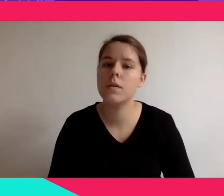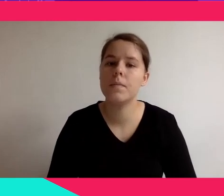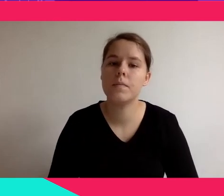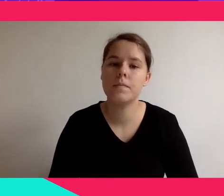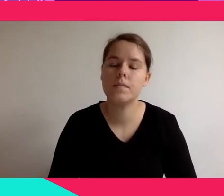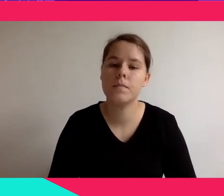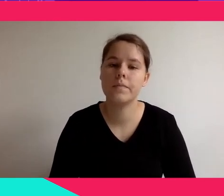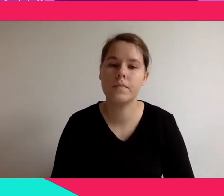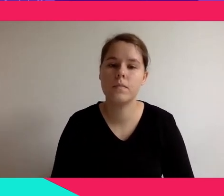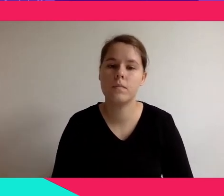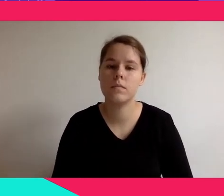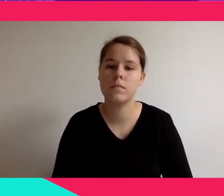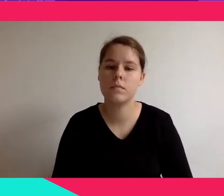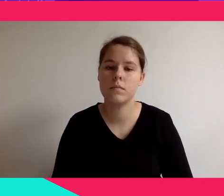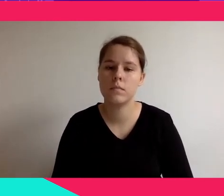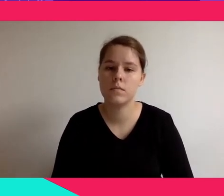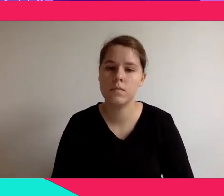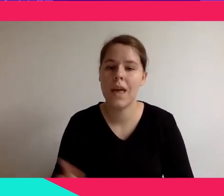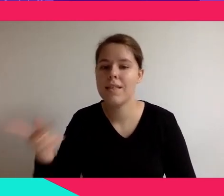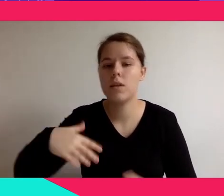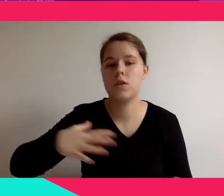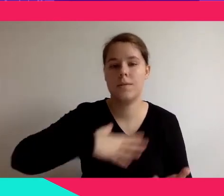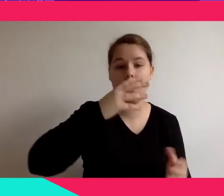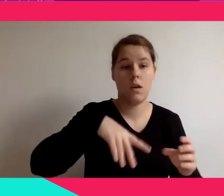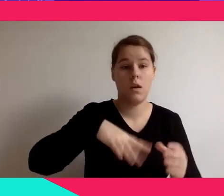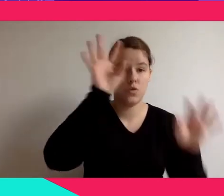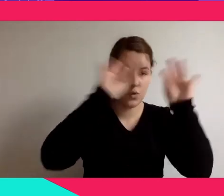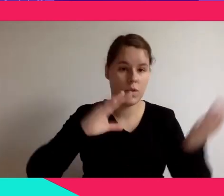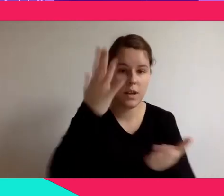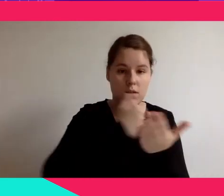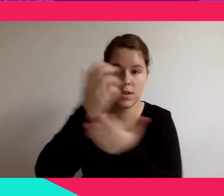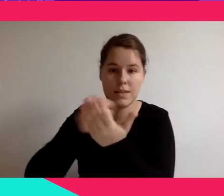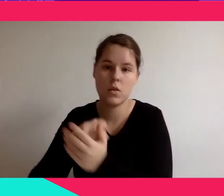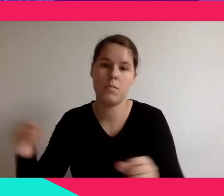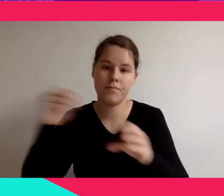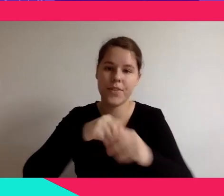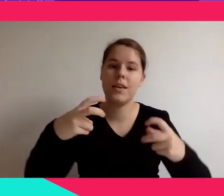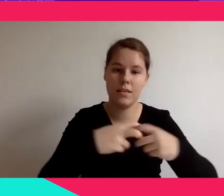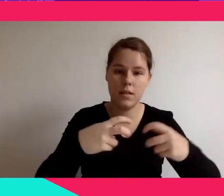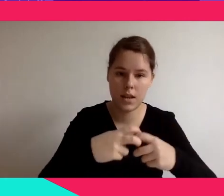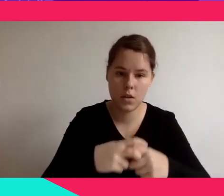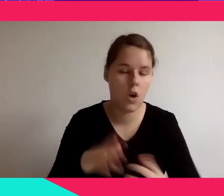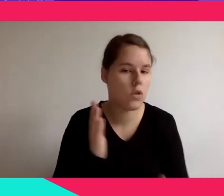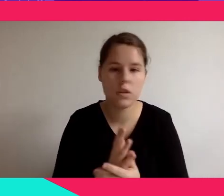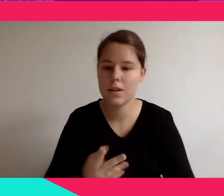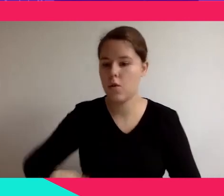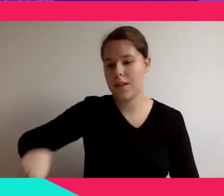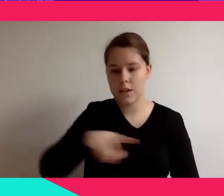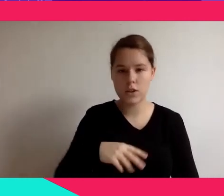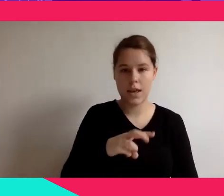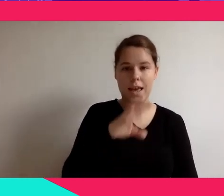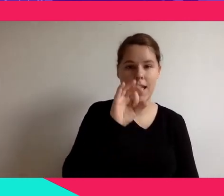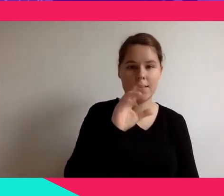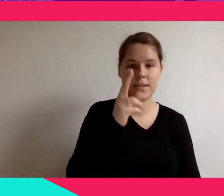digitized assets alone. We have, this generates 37 million page views per year. But more importantly,